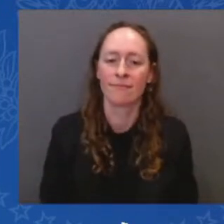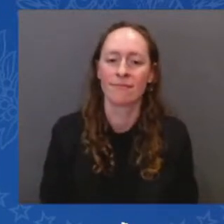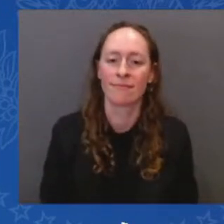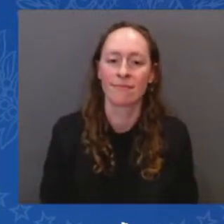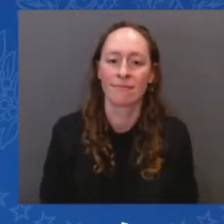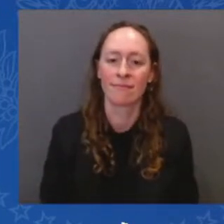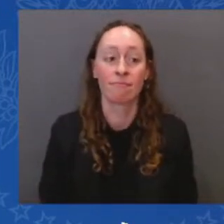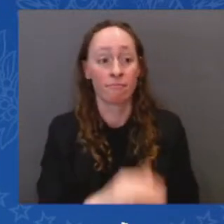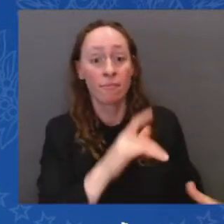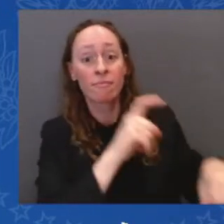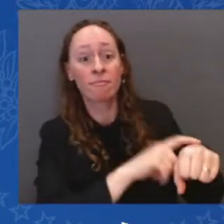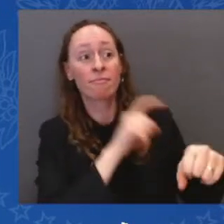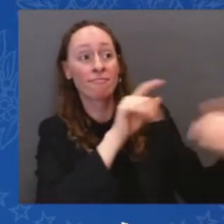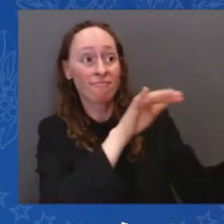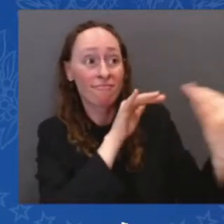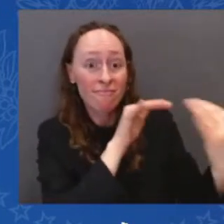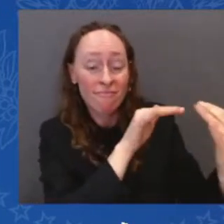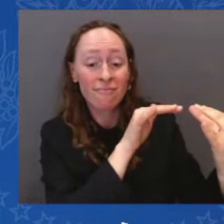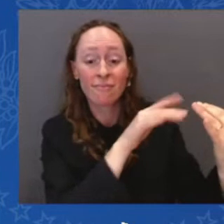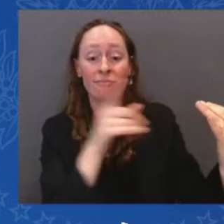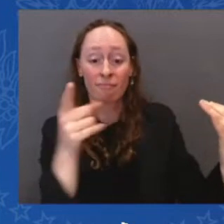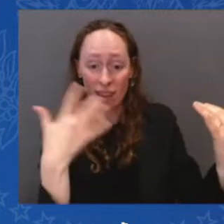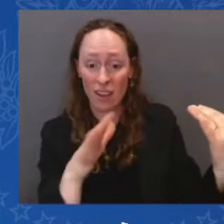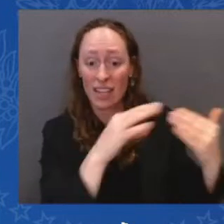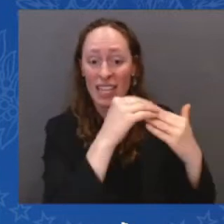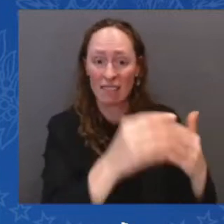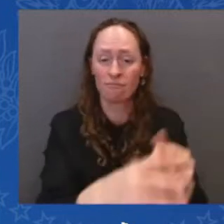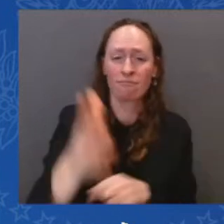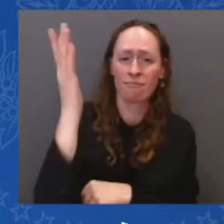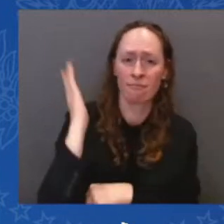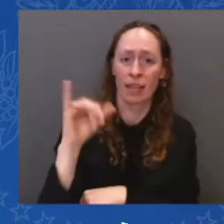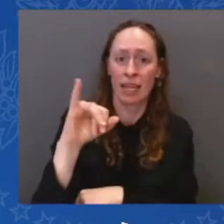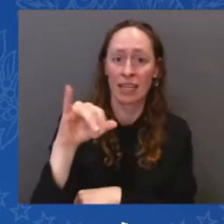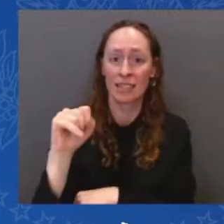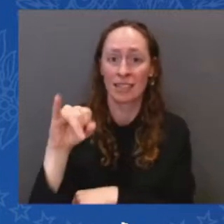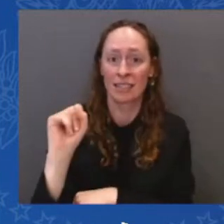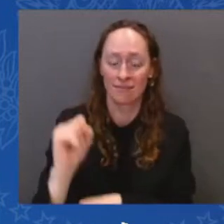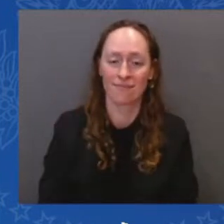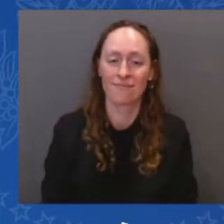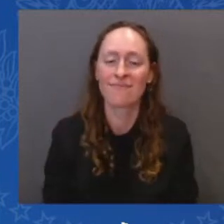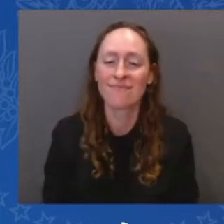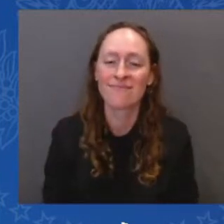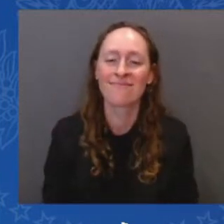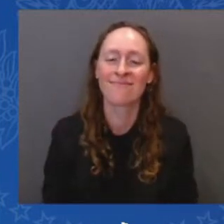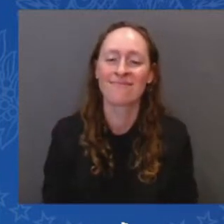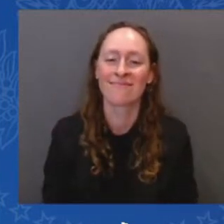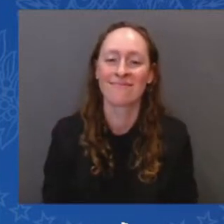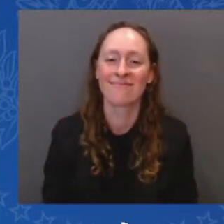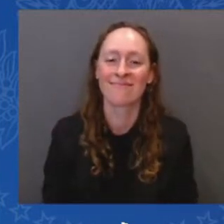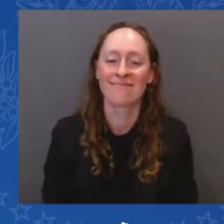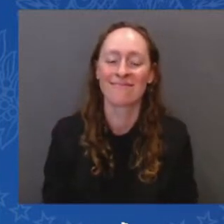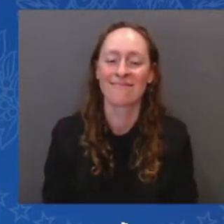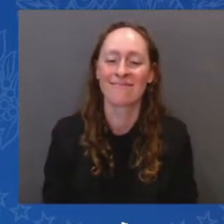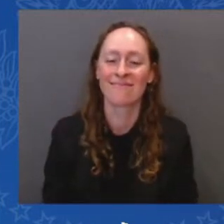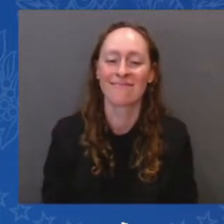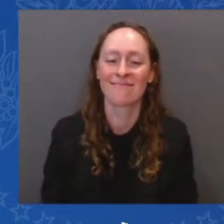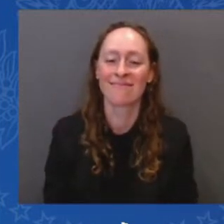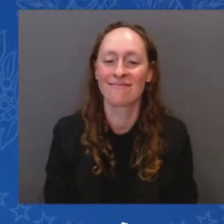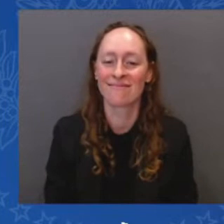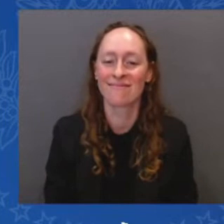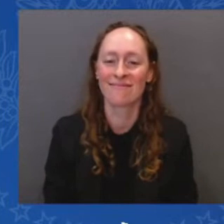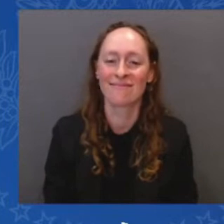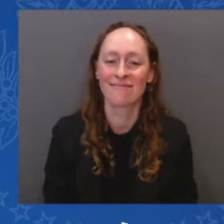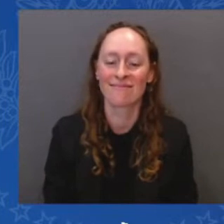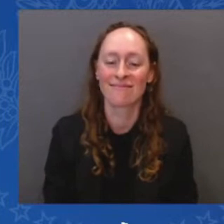and rallied our allies and partners to help destroy its terrorist caliphate in Iraq and Syria. Now,